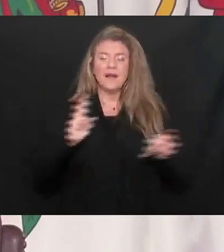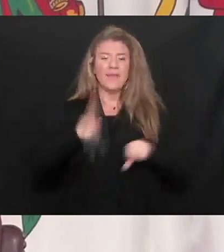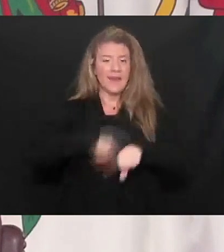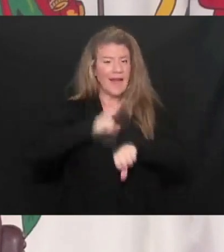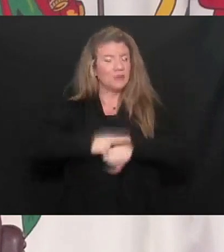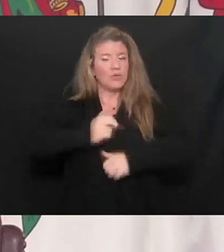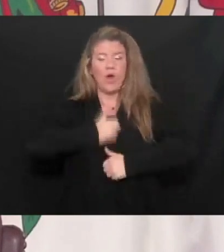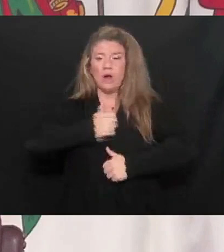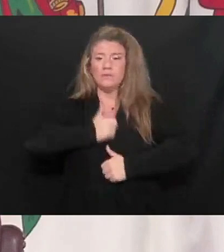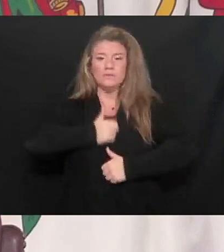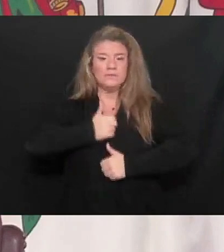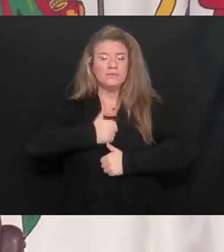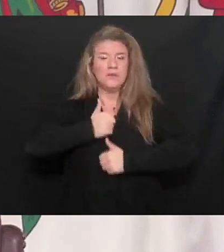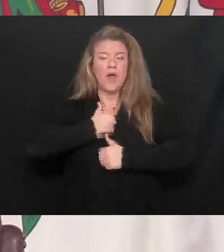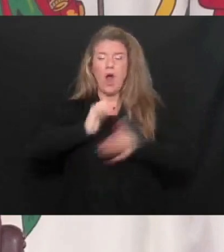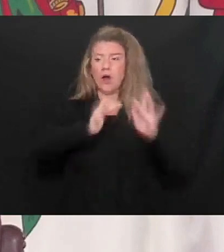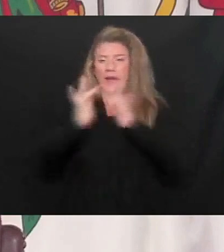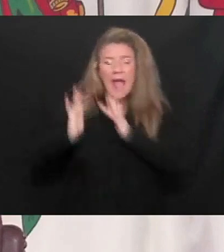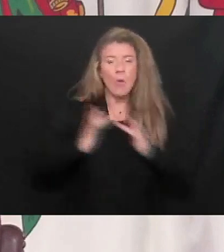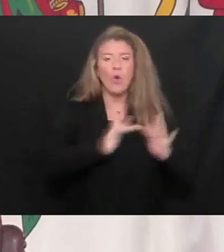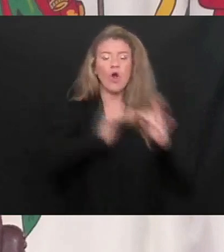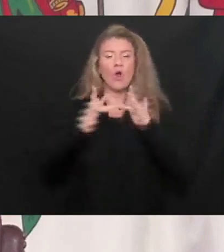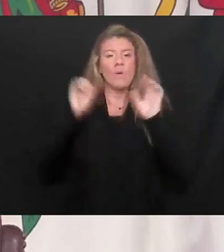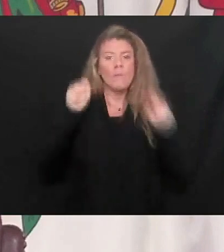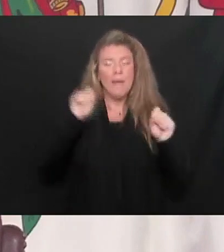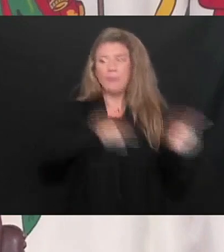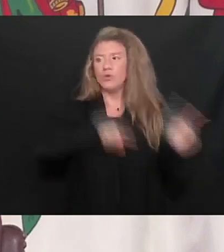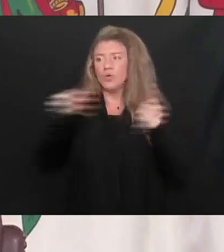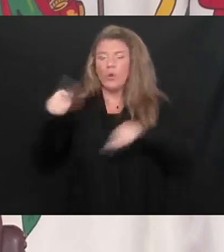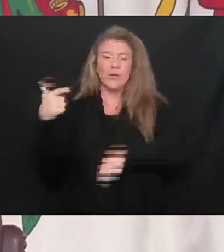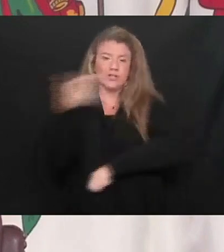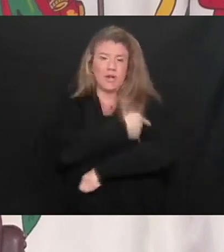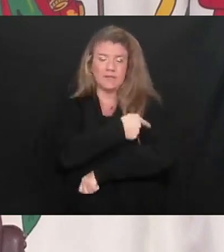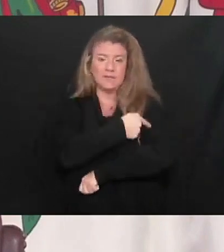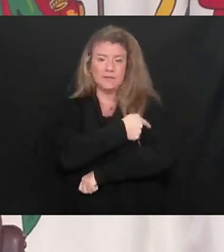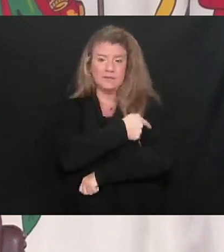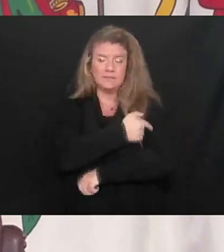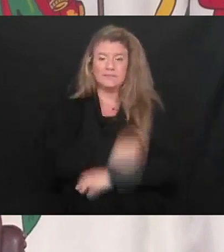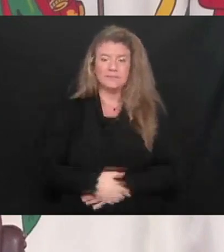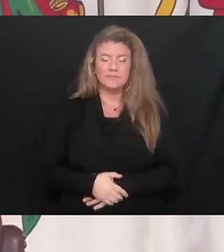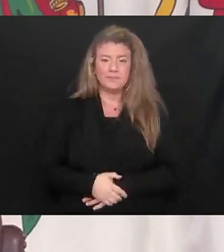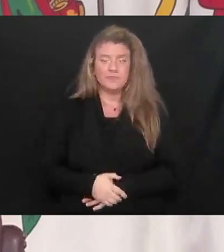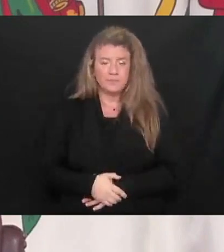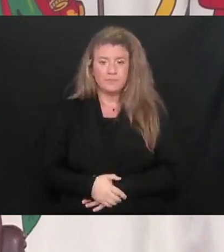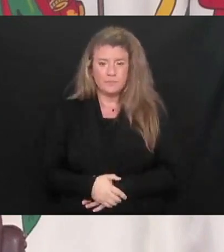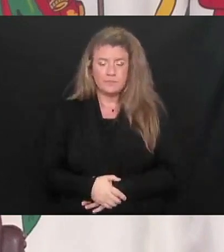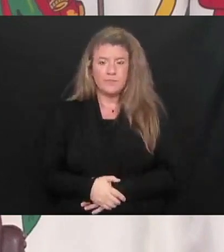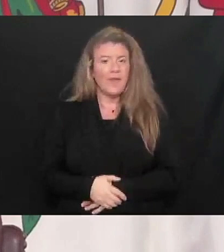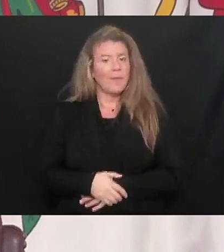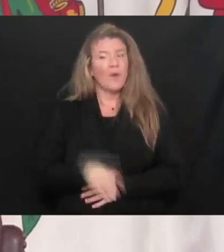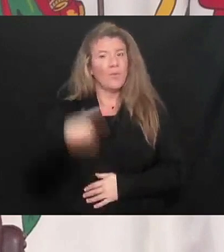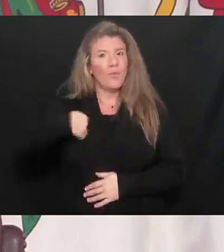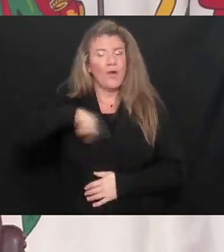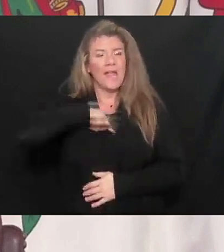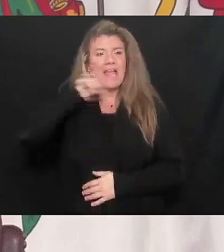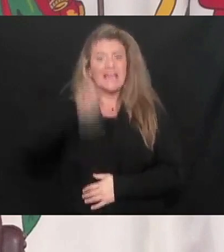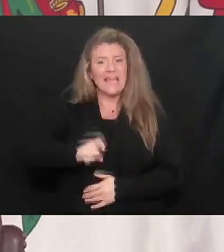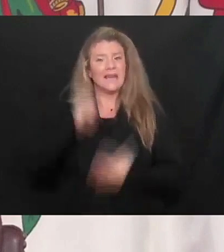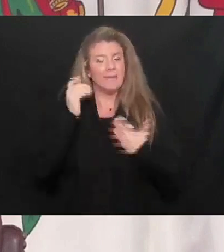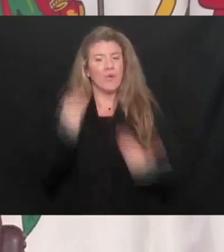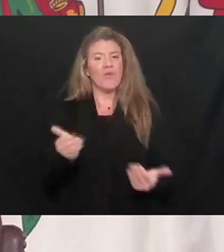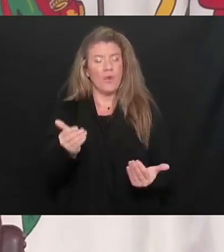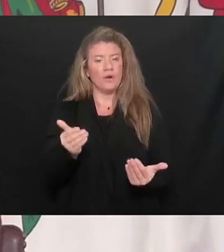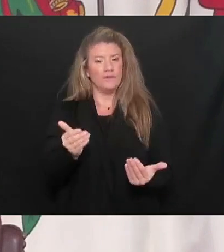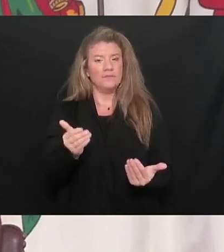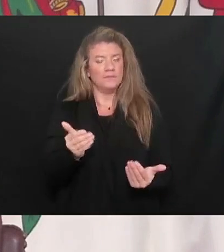Guard and our network to be able to get shots in arms. But absolutely, we need to move forward with